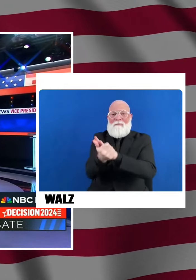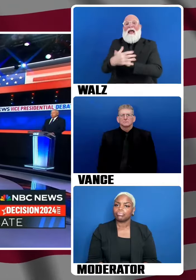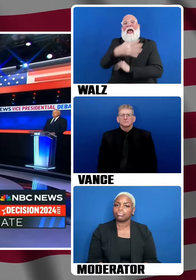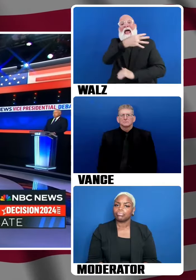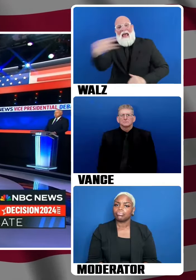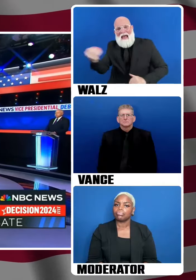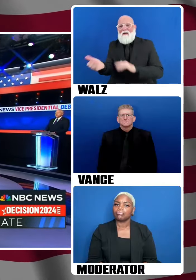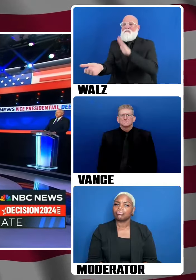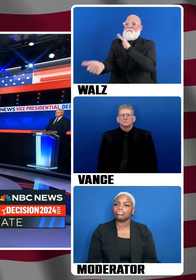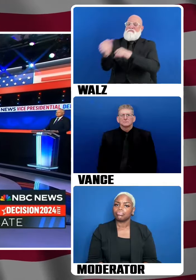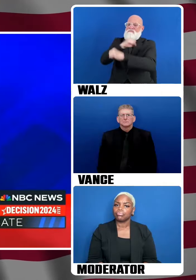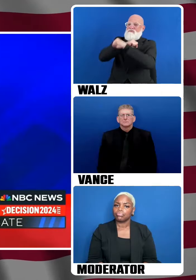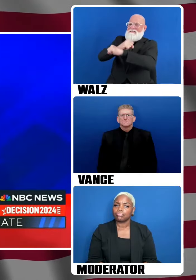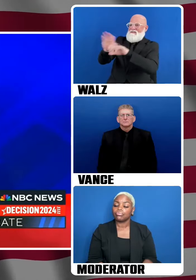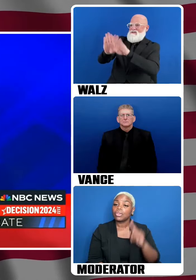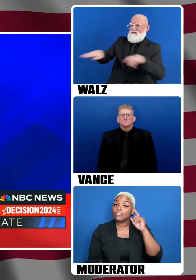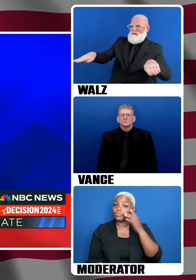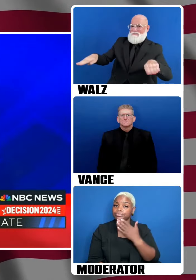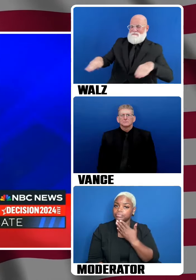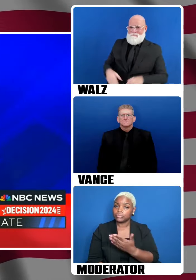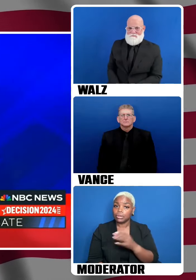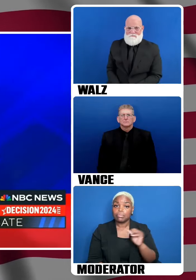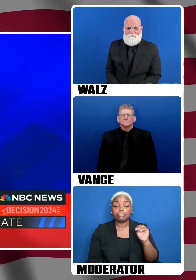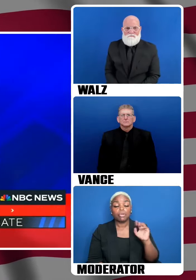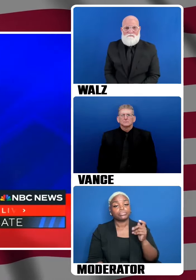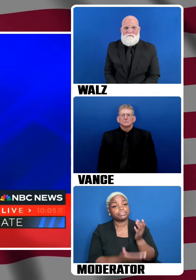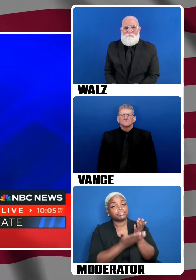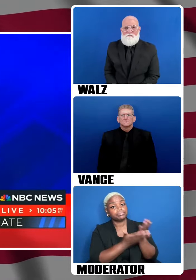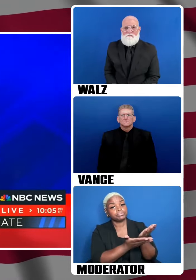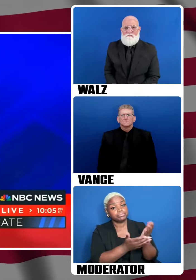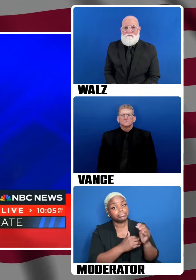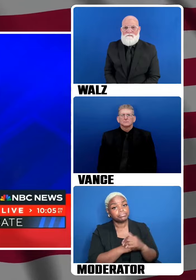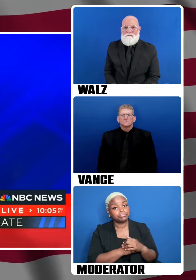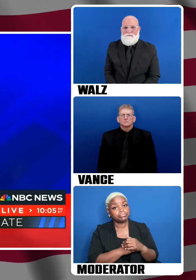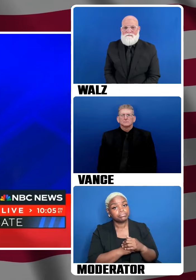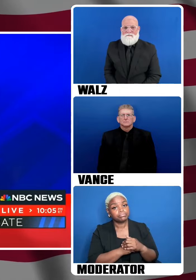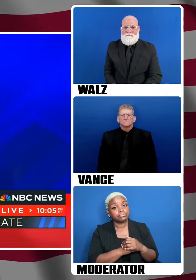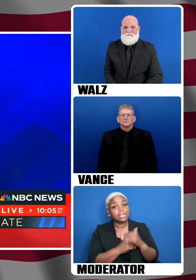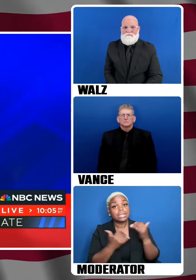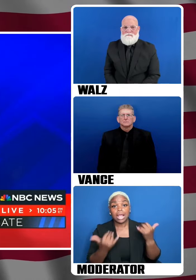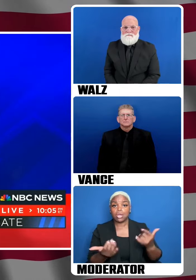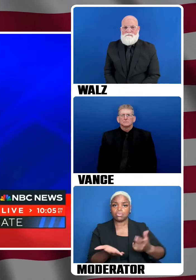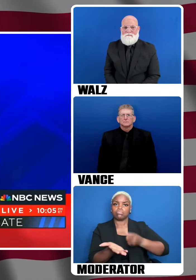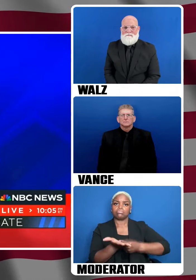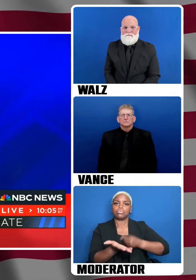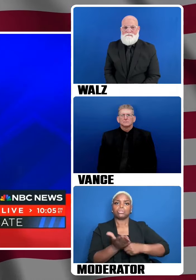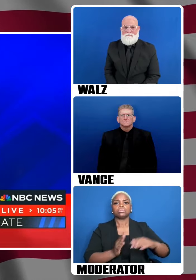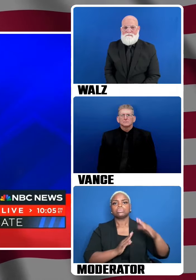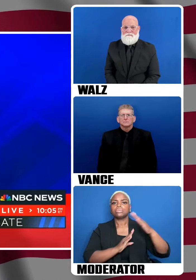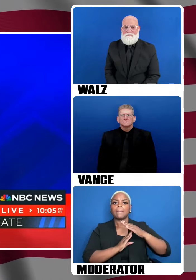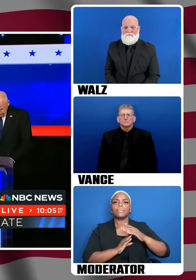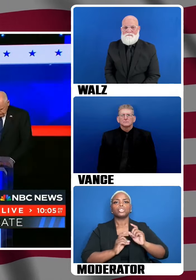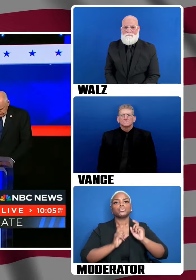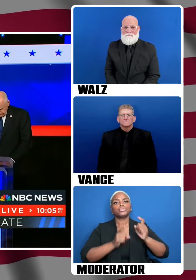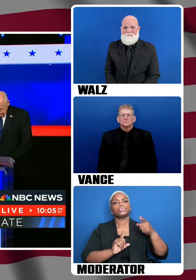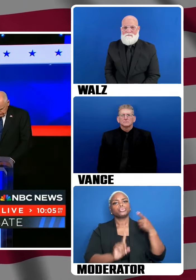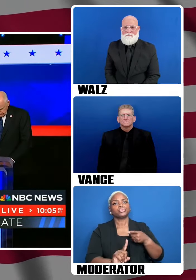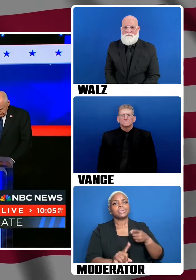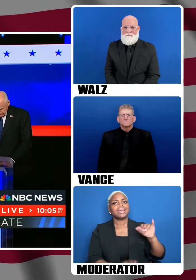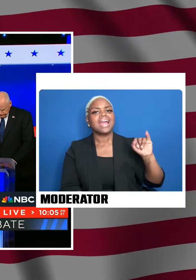Thank you, Nora. Let's turn now to the top contributor to inflation, the high cost of housing and rent.